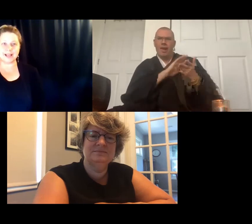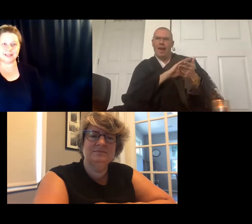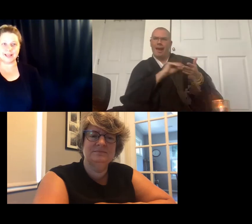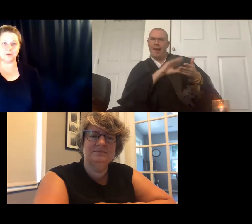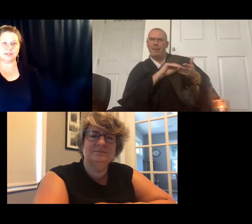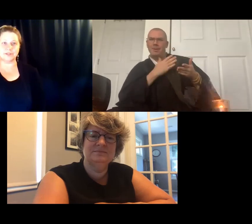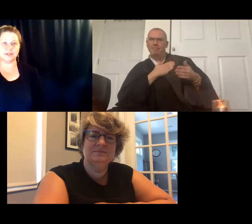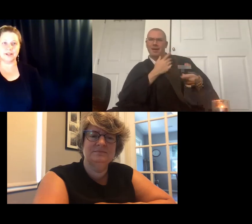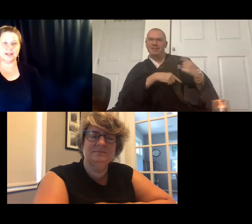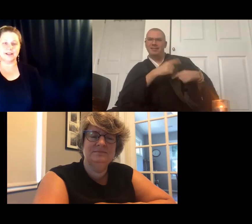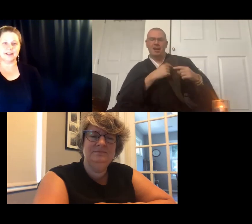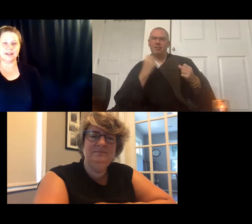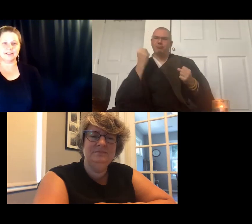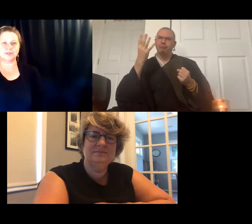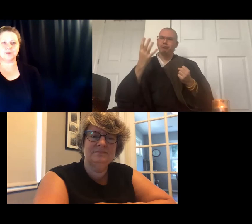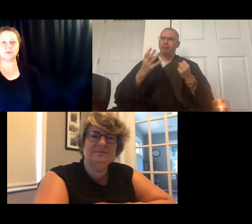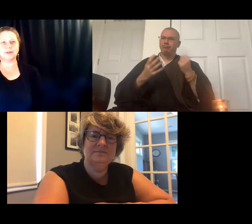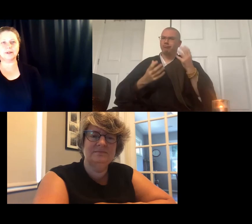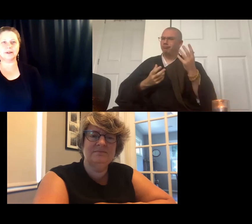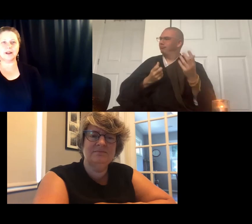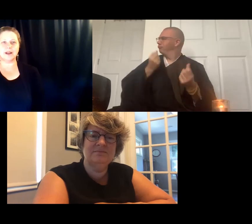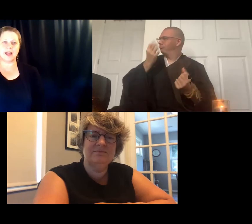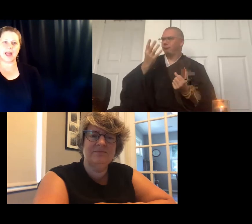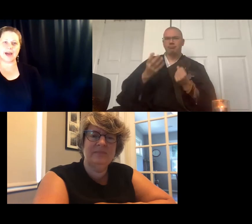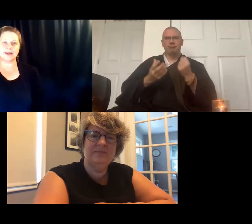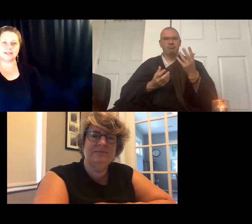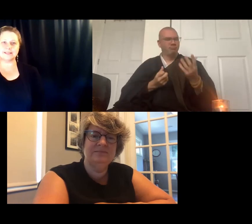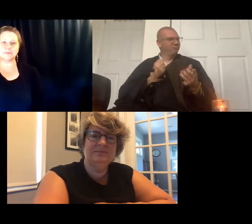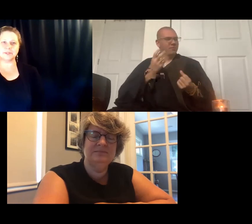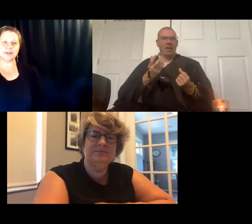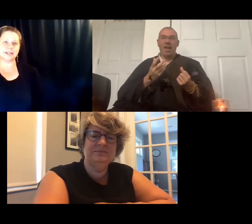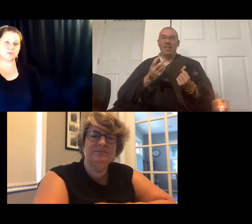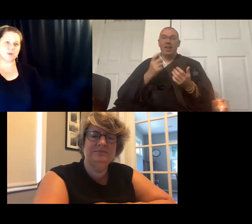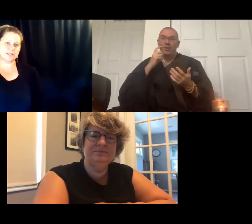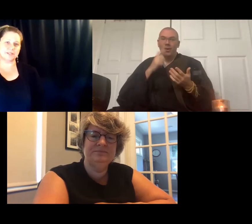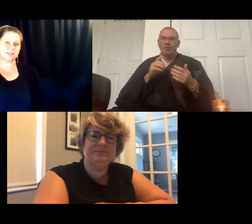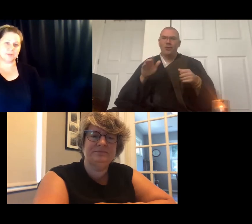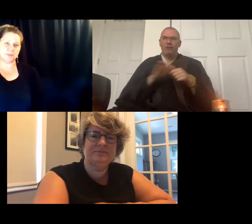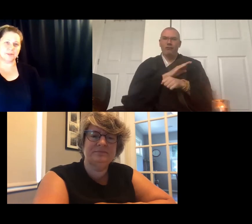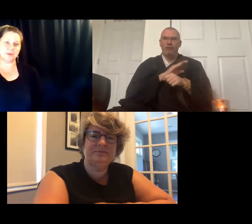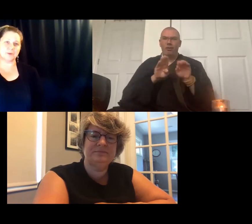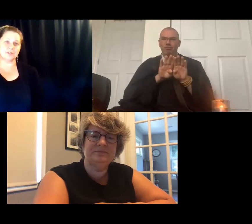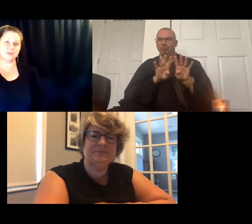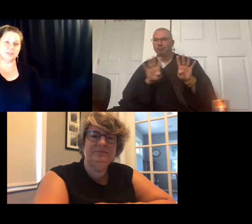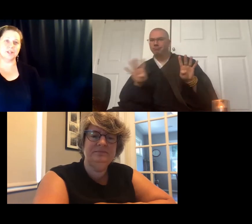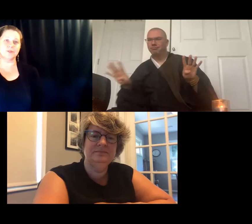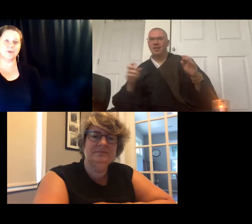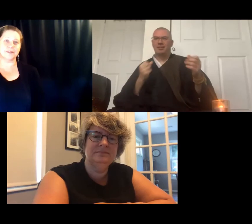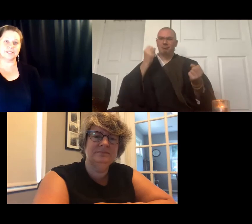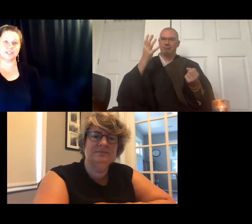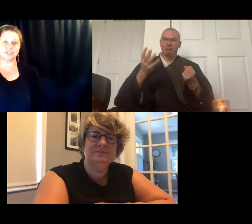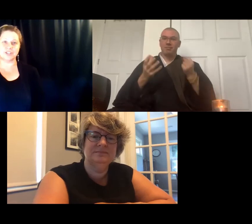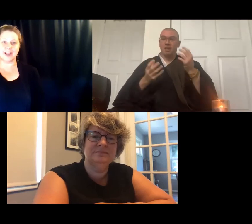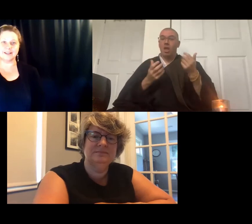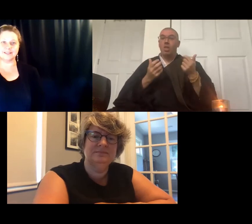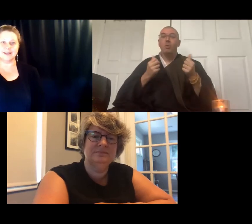American Sign Language to have a similar expression to the people that were using their